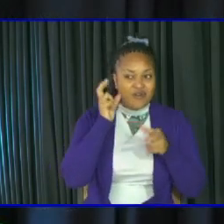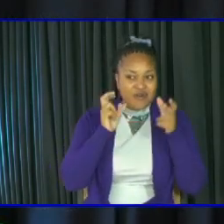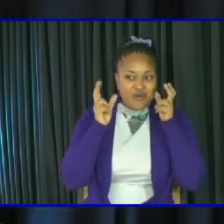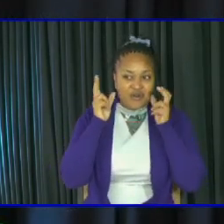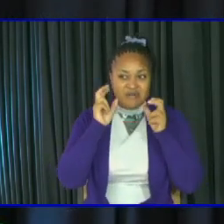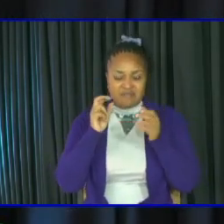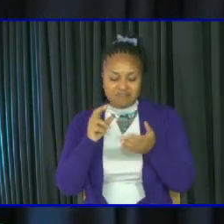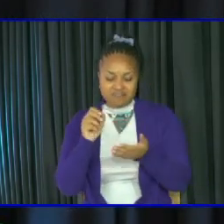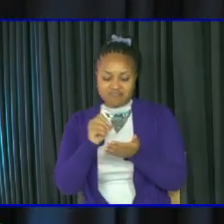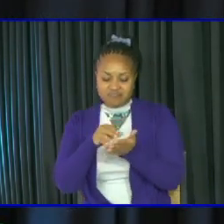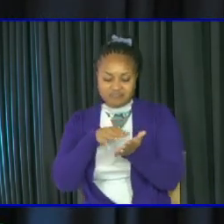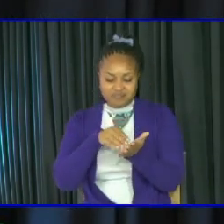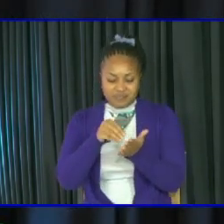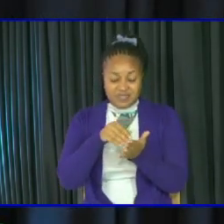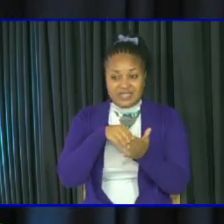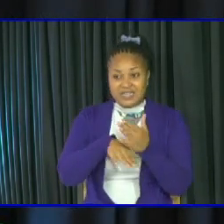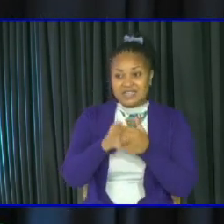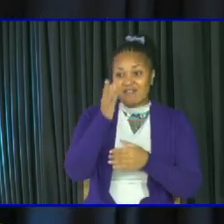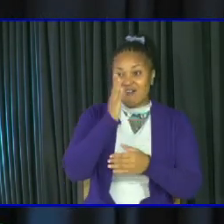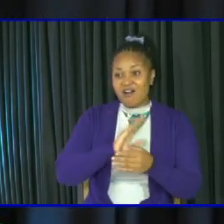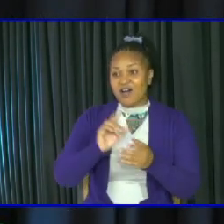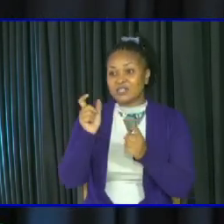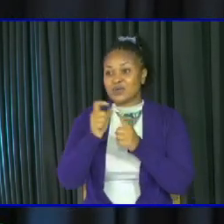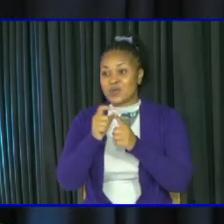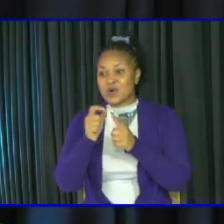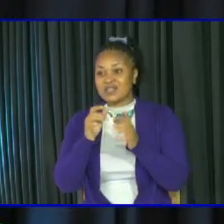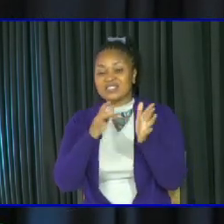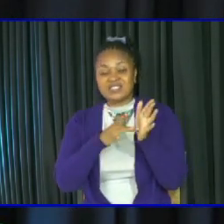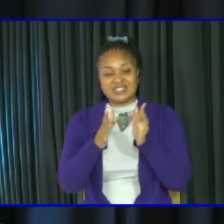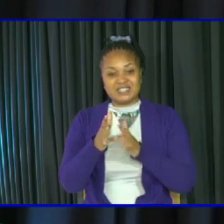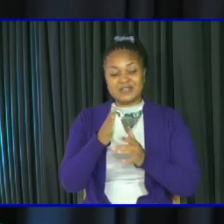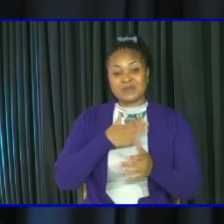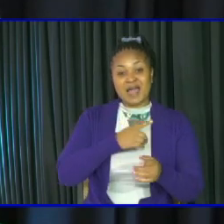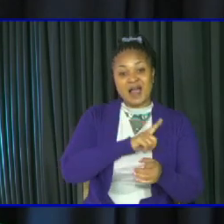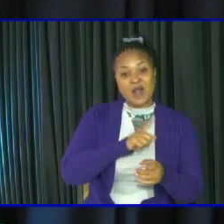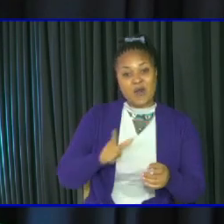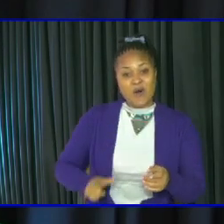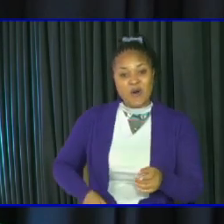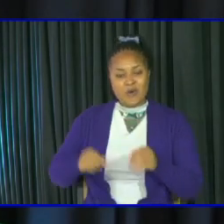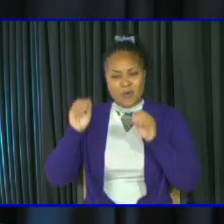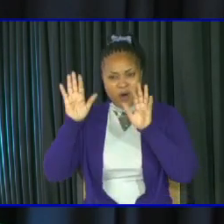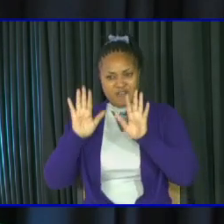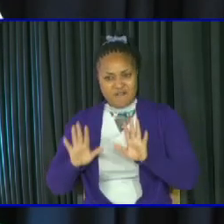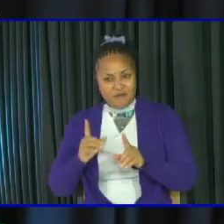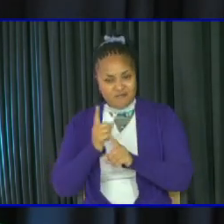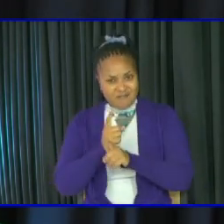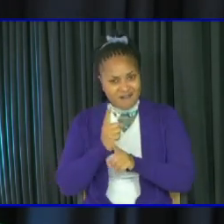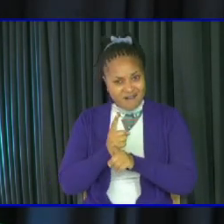Jesus, my Lord, wonderful.